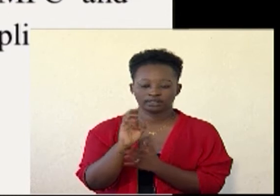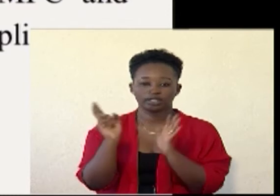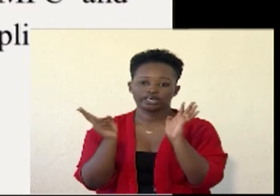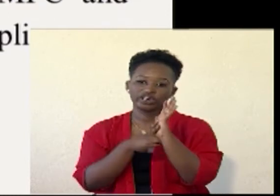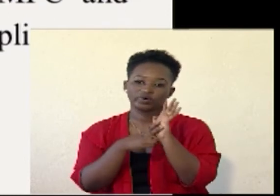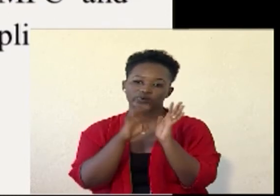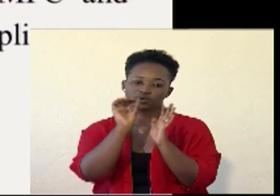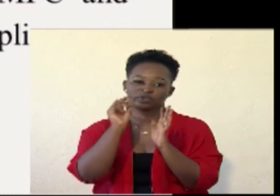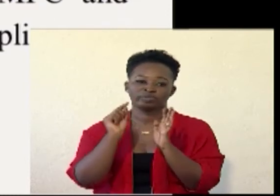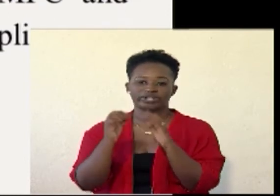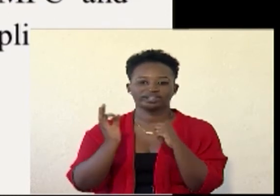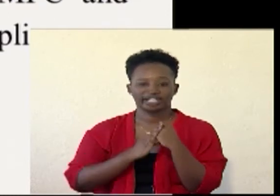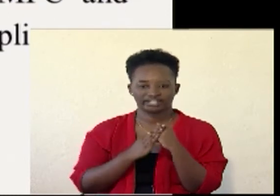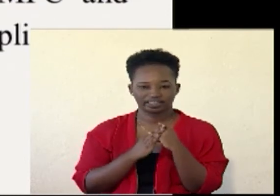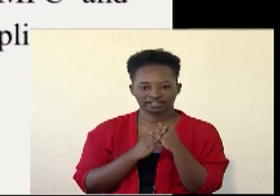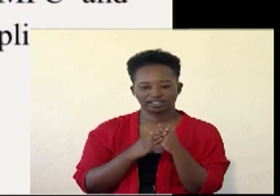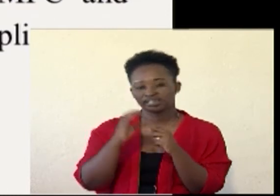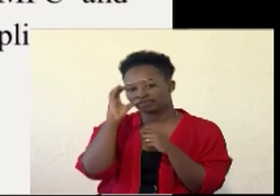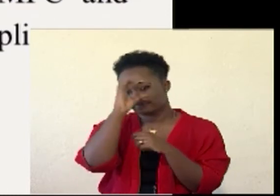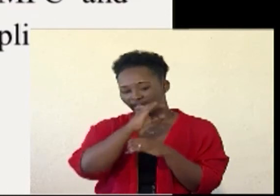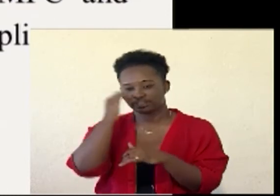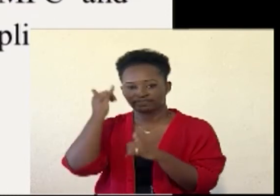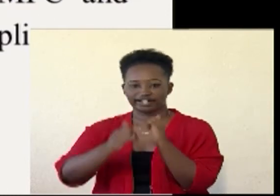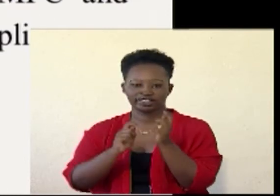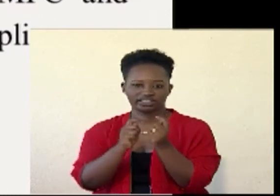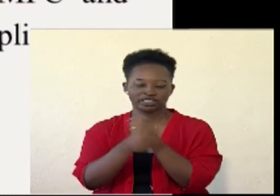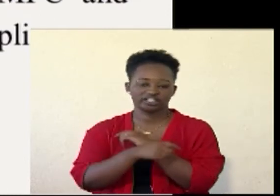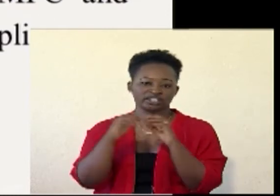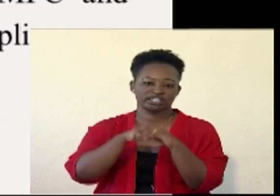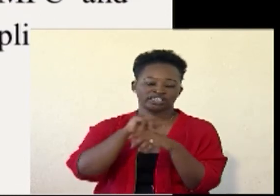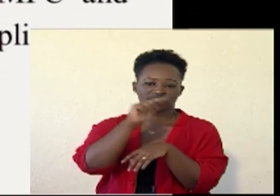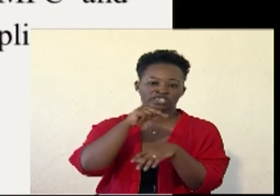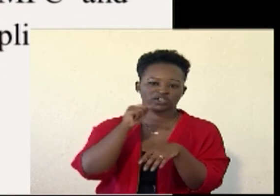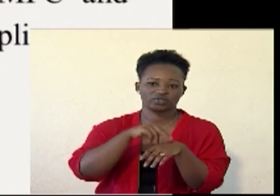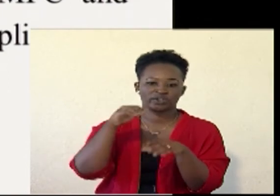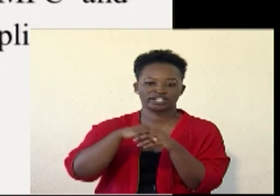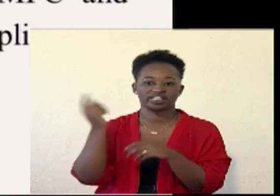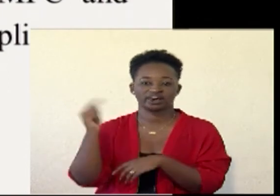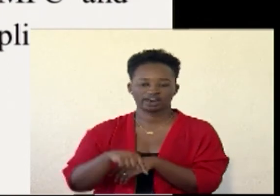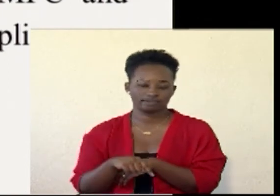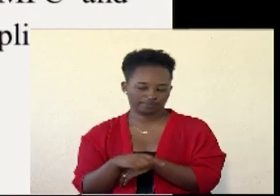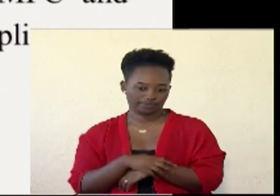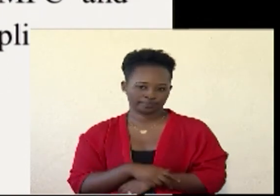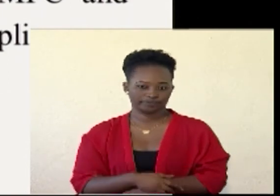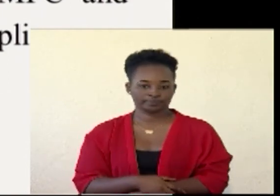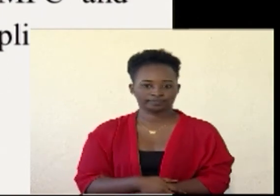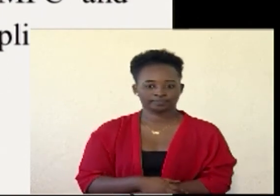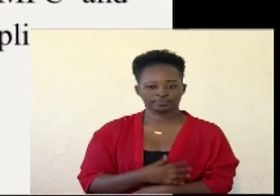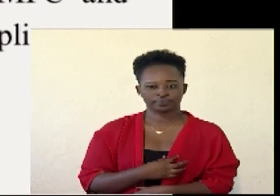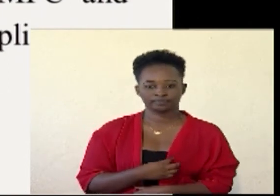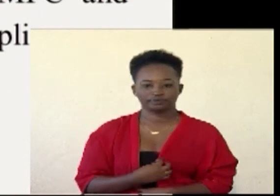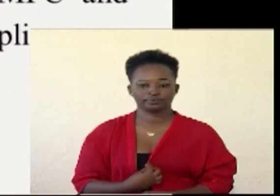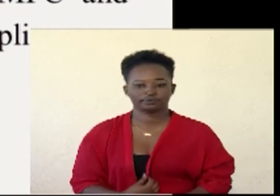is 0.8. Find the final change in national income. Find the final change in